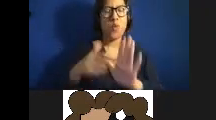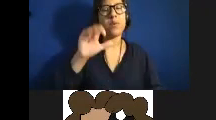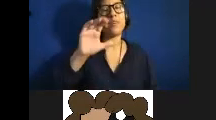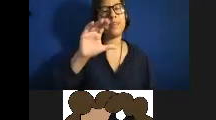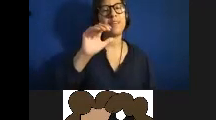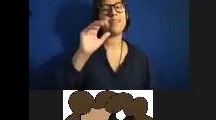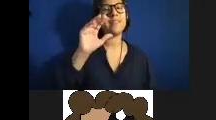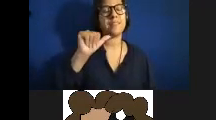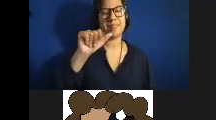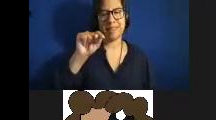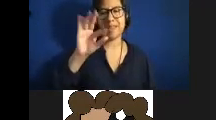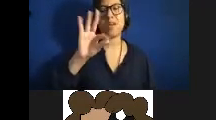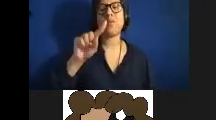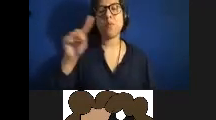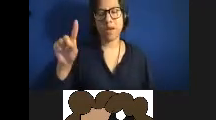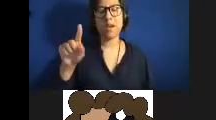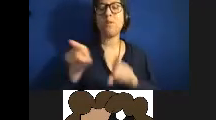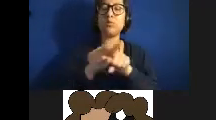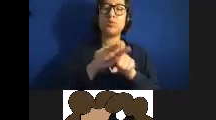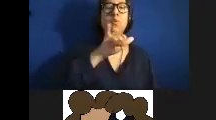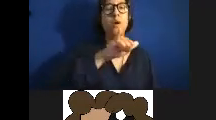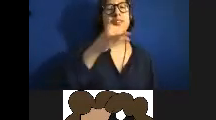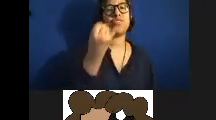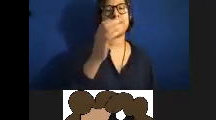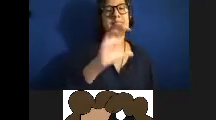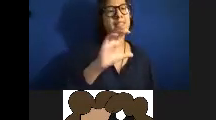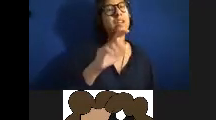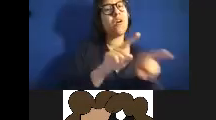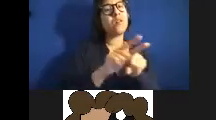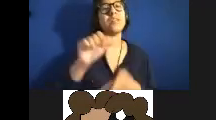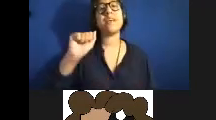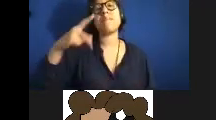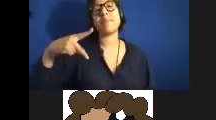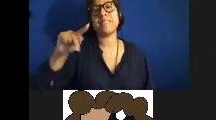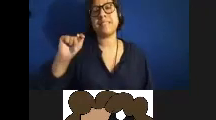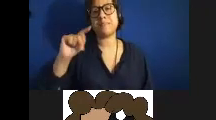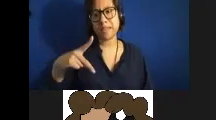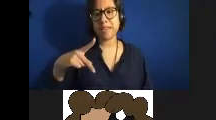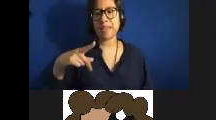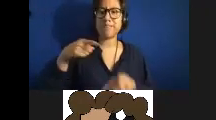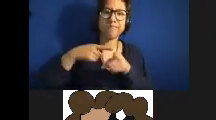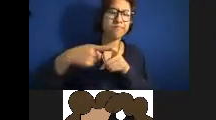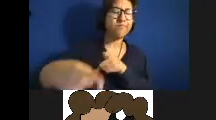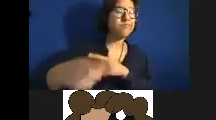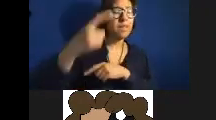and YJC, as well as Anti-Police Terror Project and their work around Mental Health First in